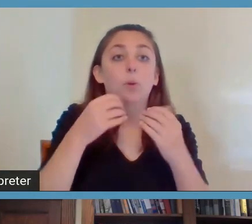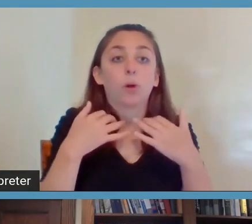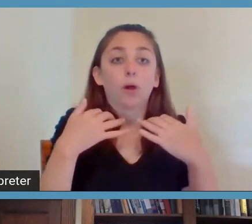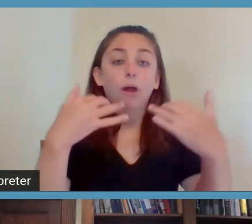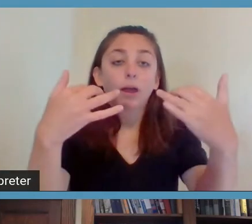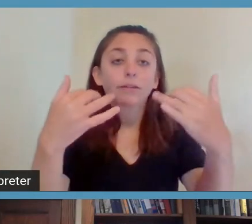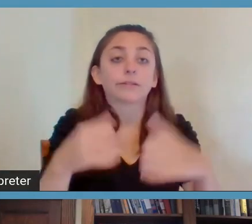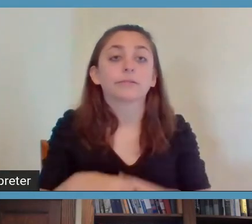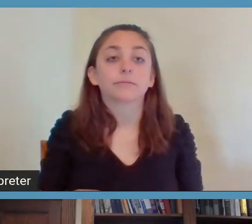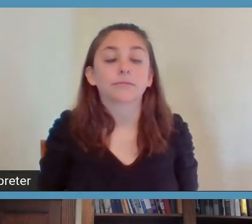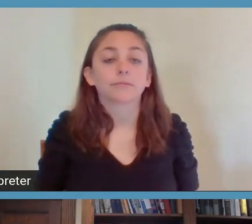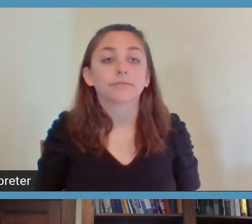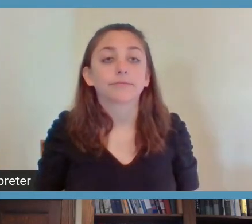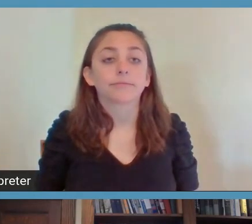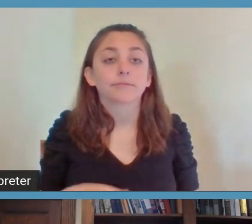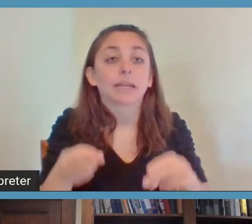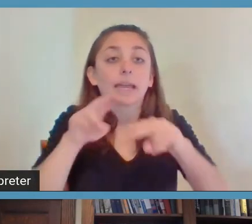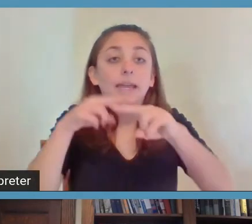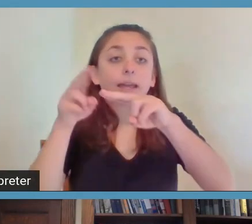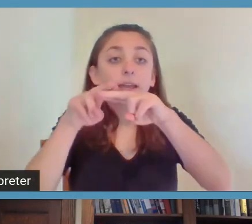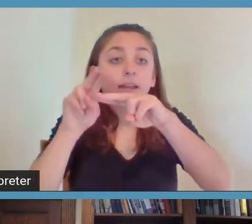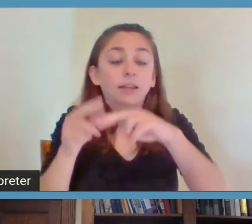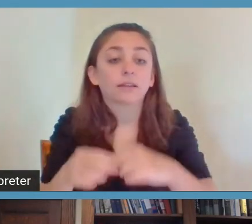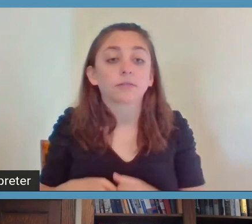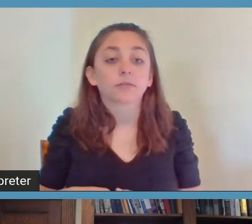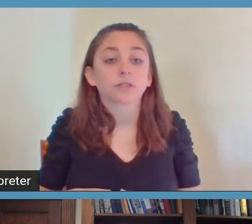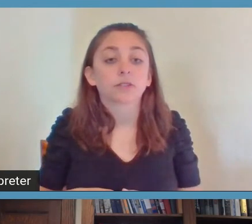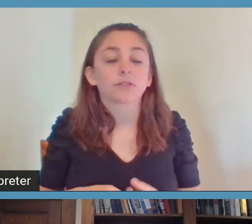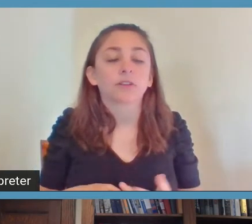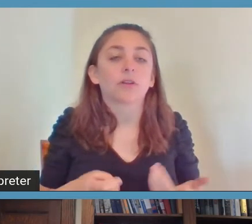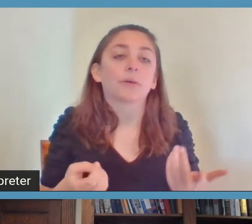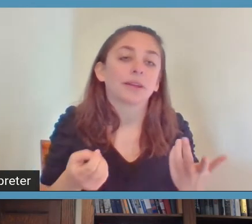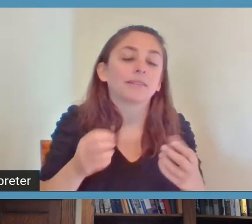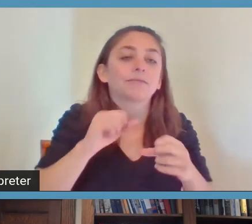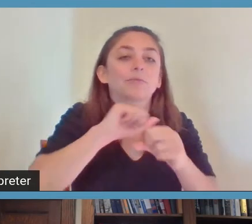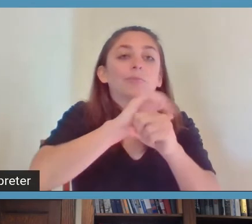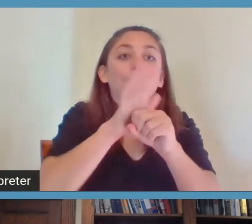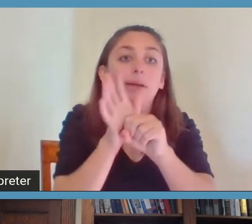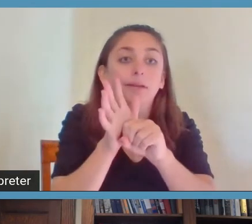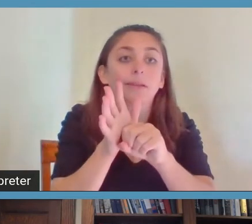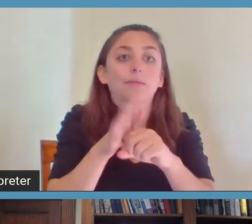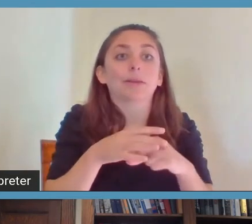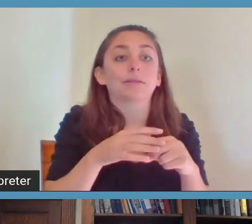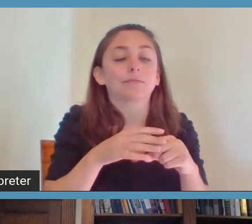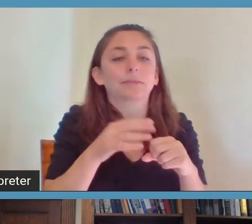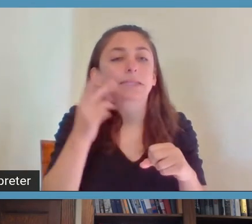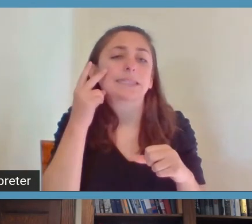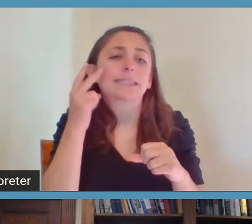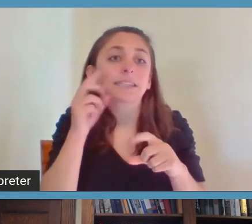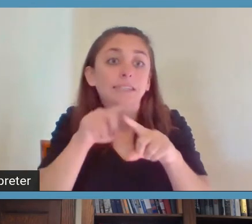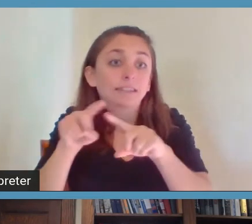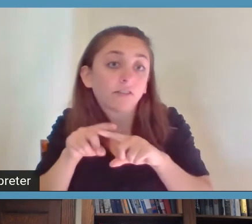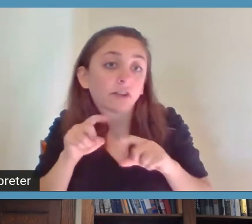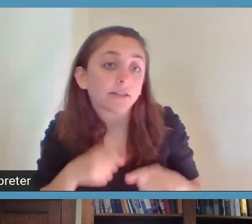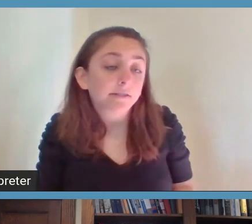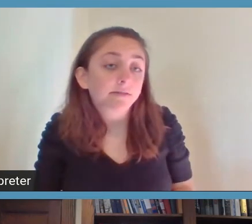listeners, that kind of a thing, just because of what the pandemic has produced? Any differences?